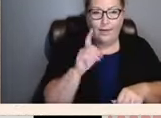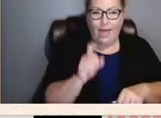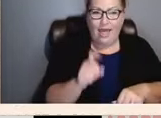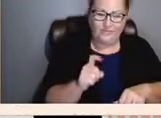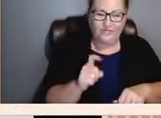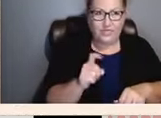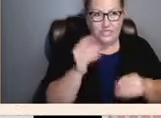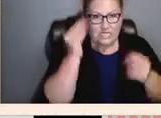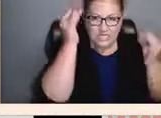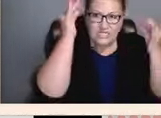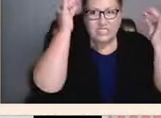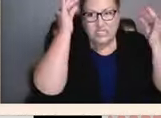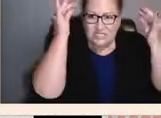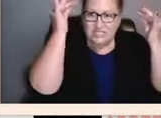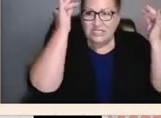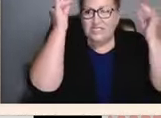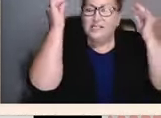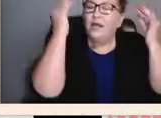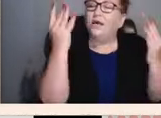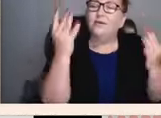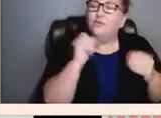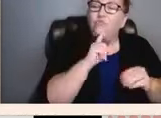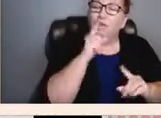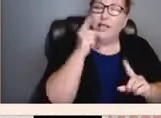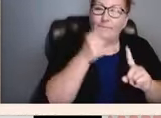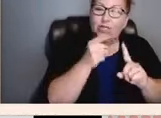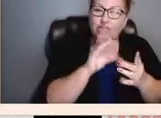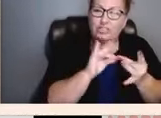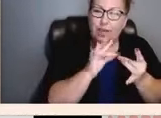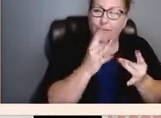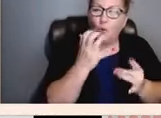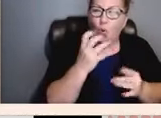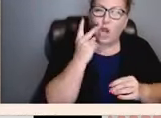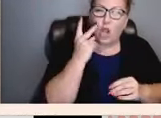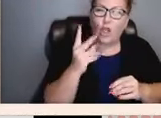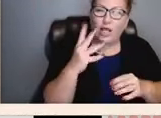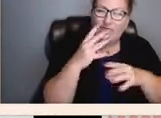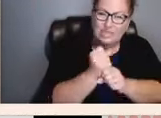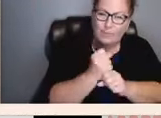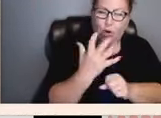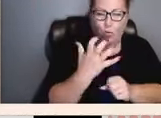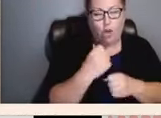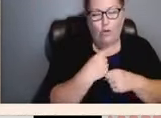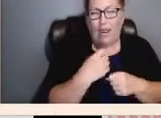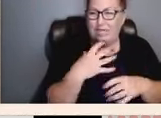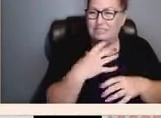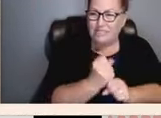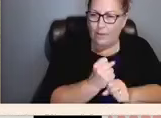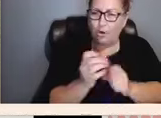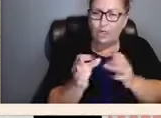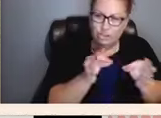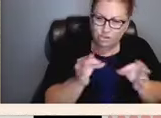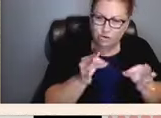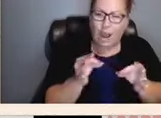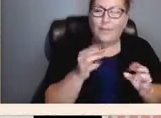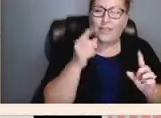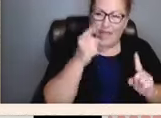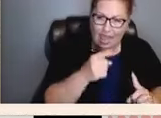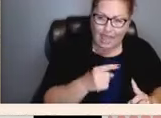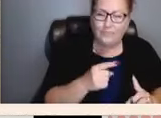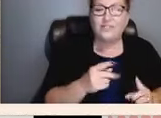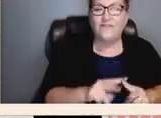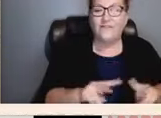brain. So a mission statement, you want to look at a summary, you want to create a summary describing the aims, values, and overall